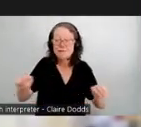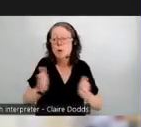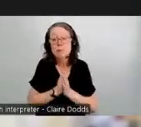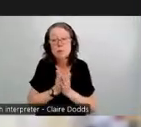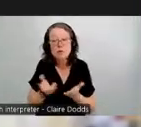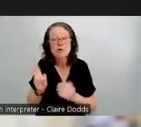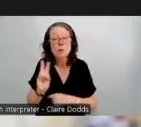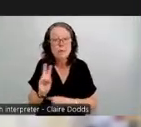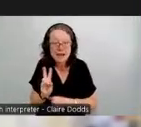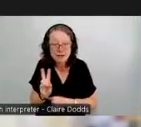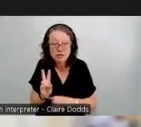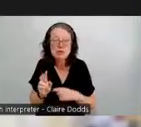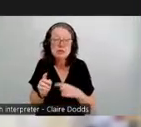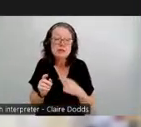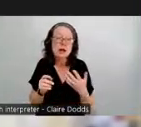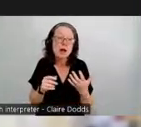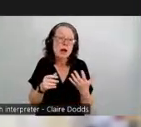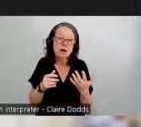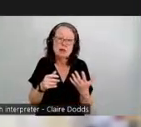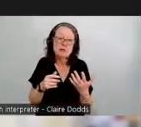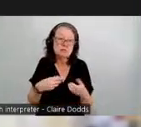kind of give that initial